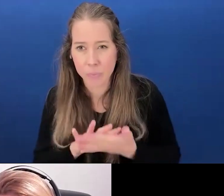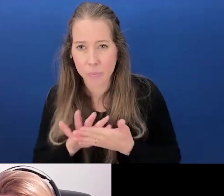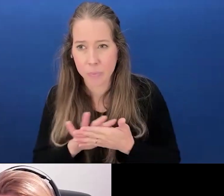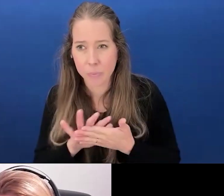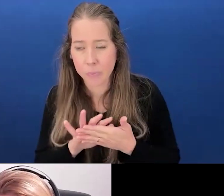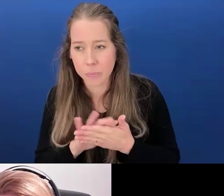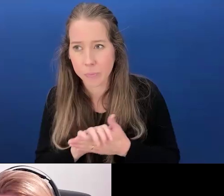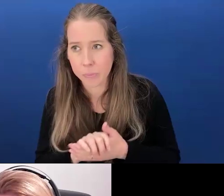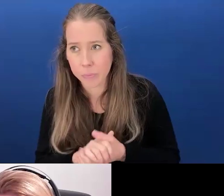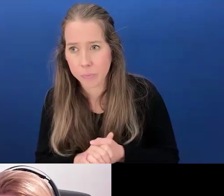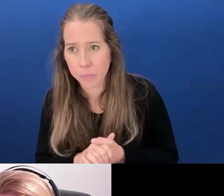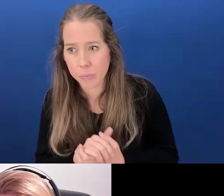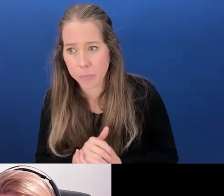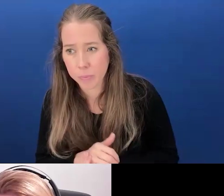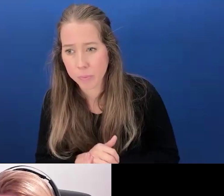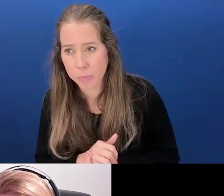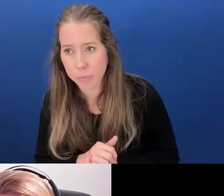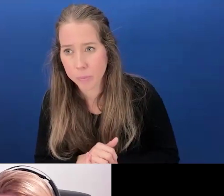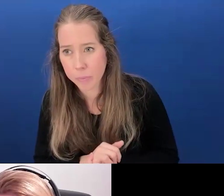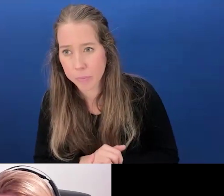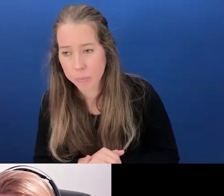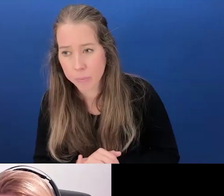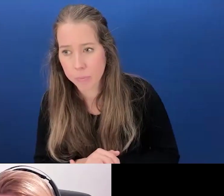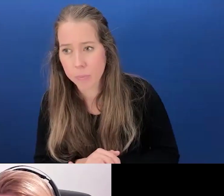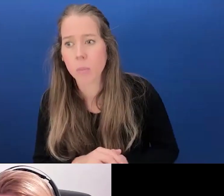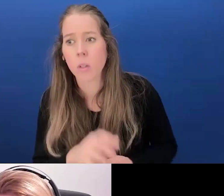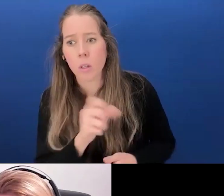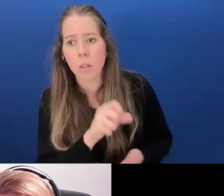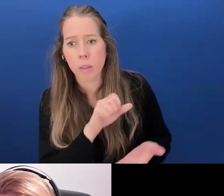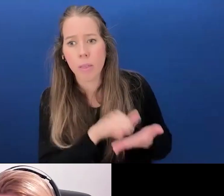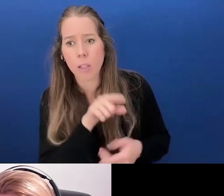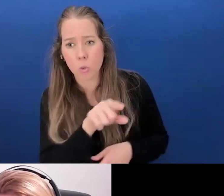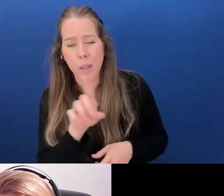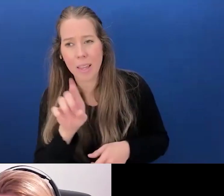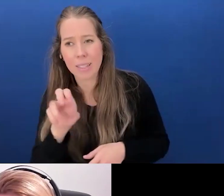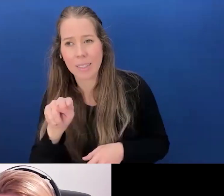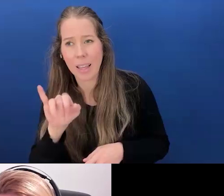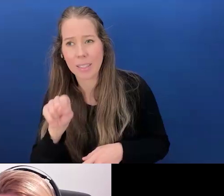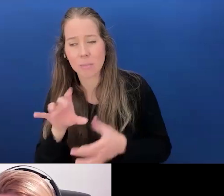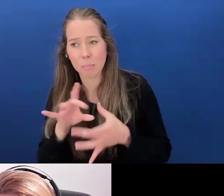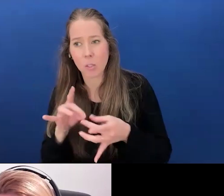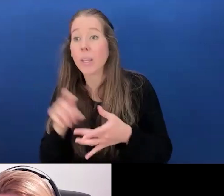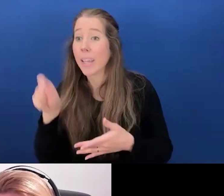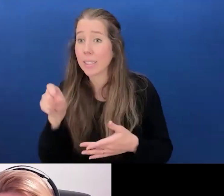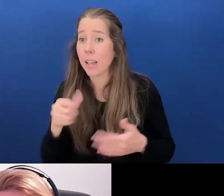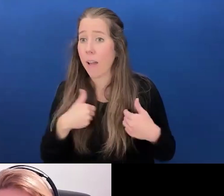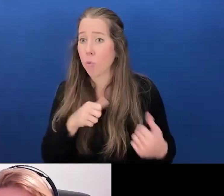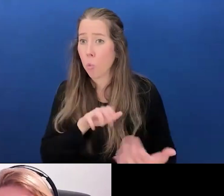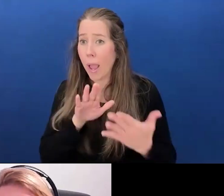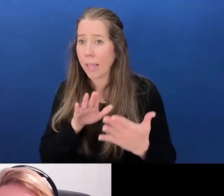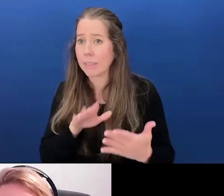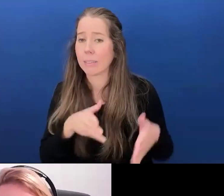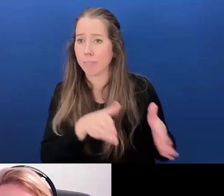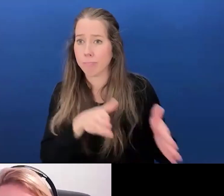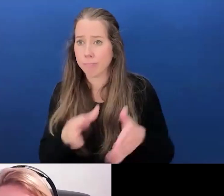LLM to recognize one of the good answers and one that should sign? Yeah, that's what Dennis was talking on. Yeah, there is ways. It's just a matter of